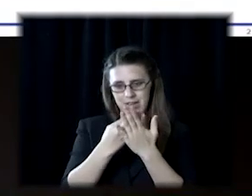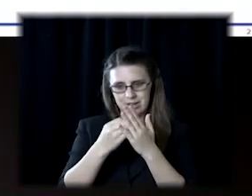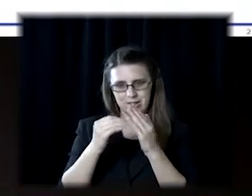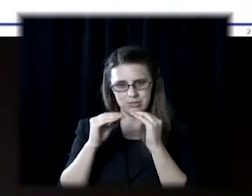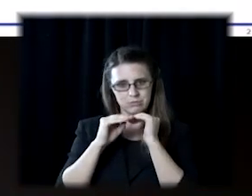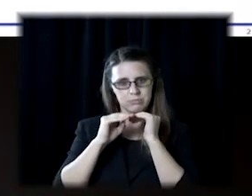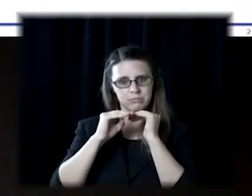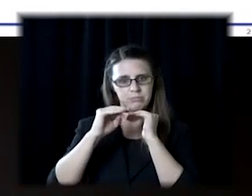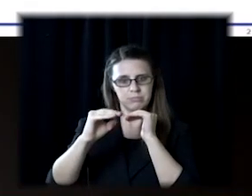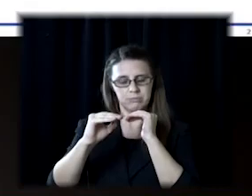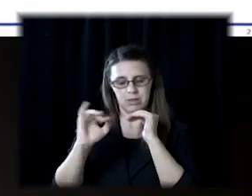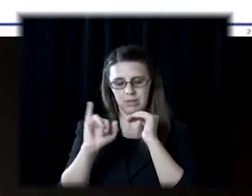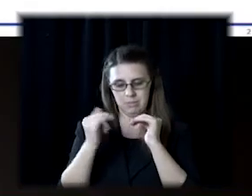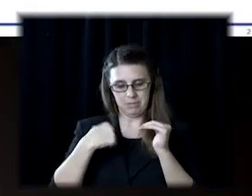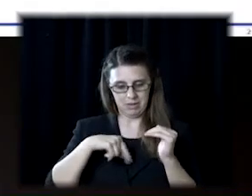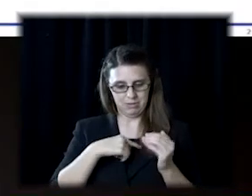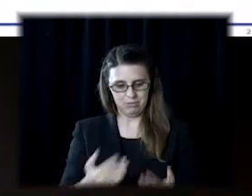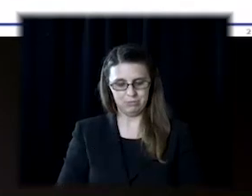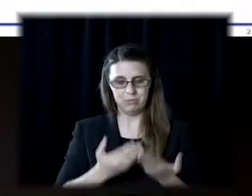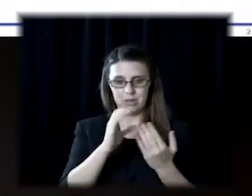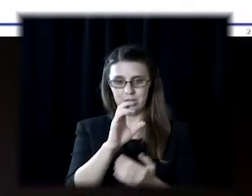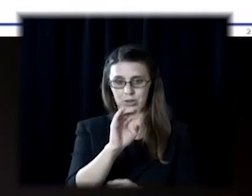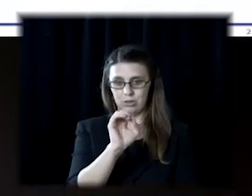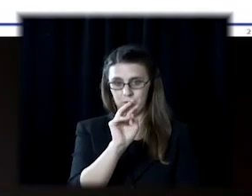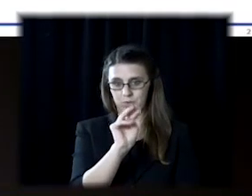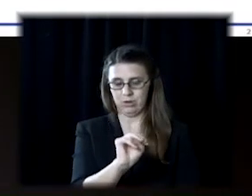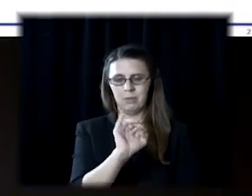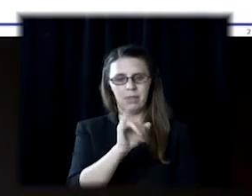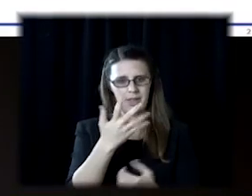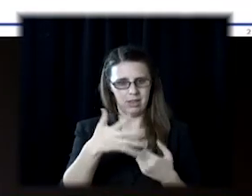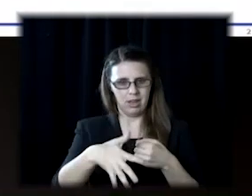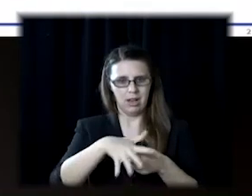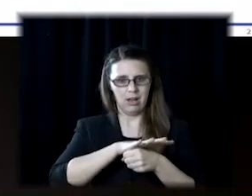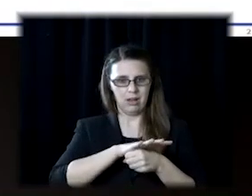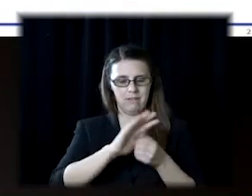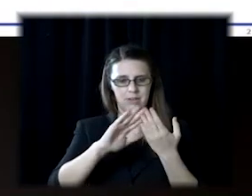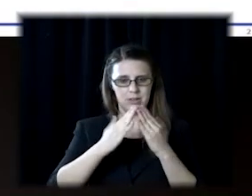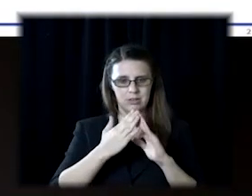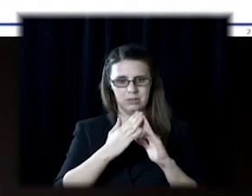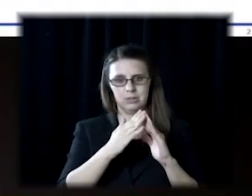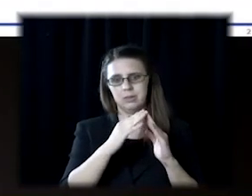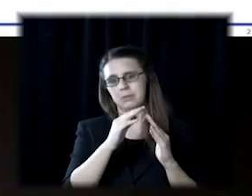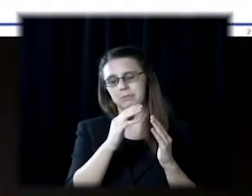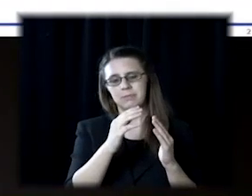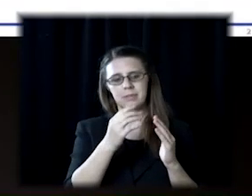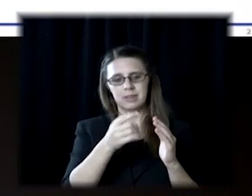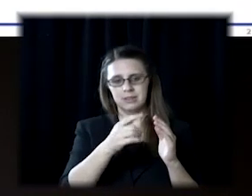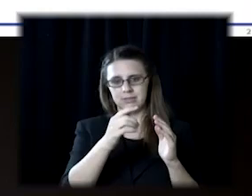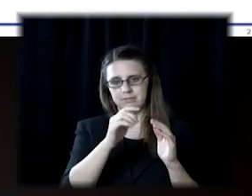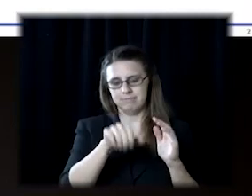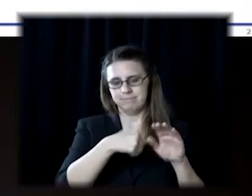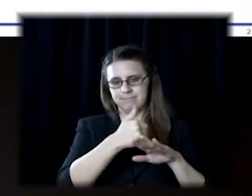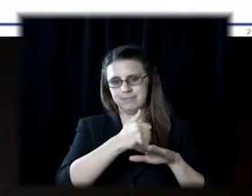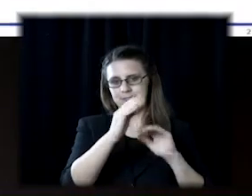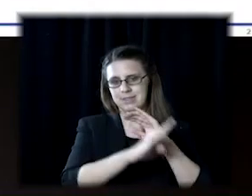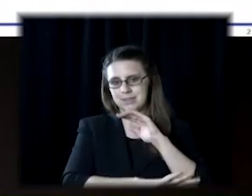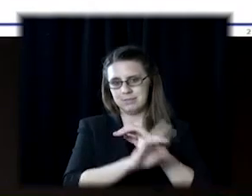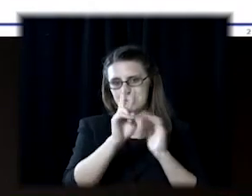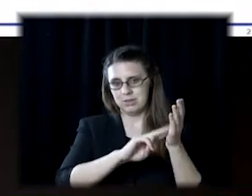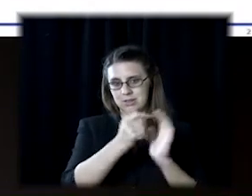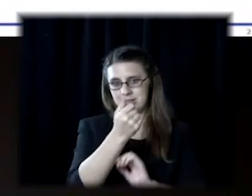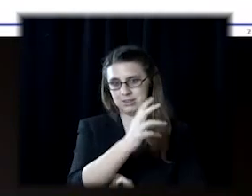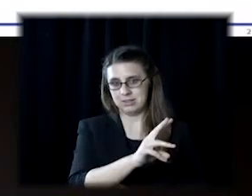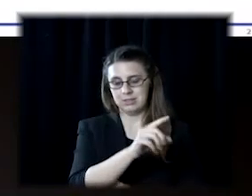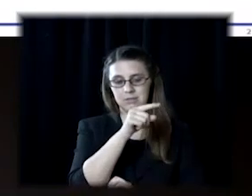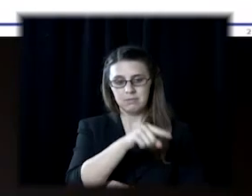also propose that CRIM, which is a covered territorial instrumentality since September of 2016, be required to submit